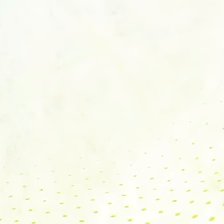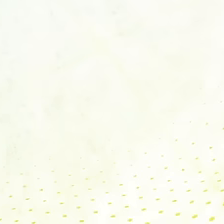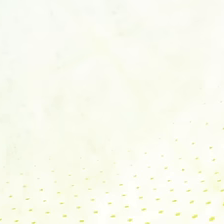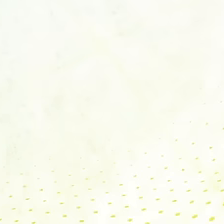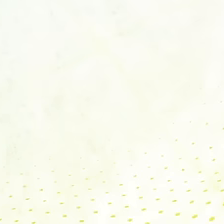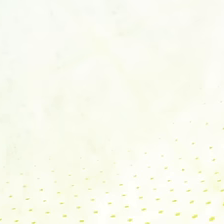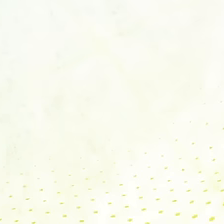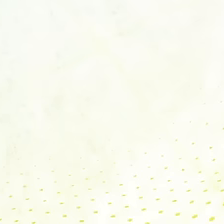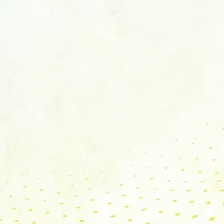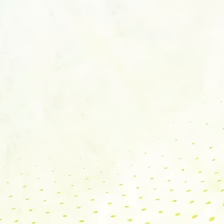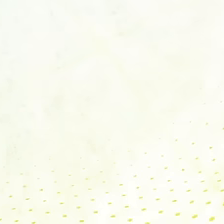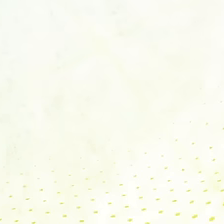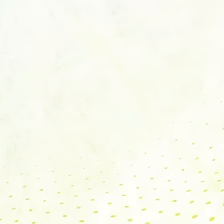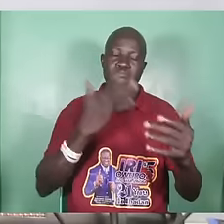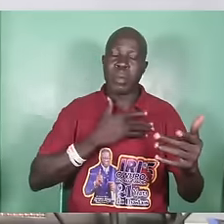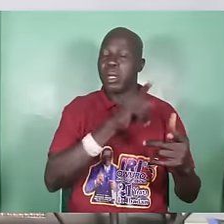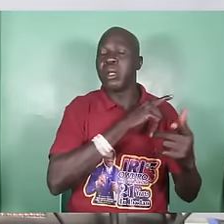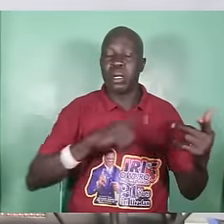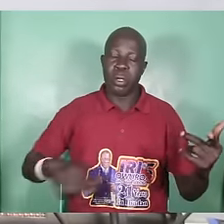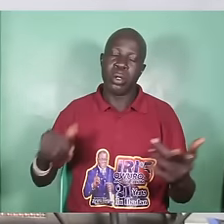estate ona sule kwari